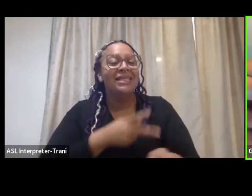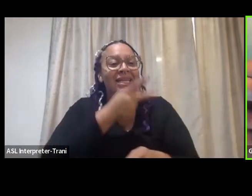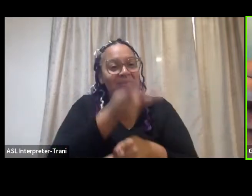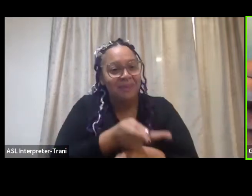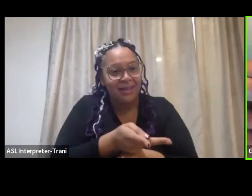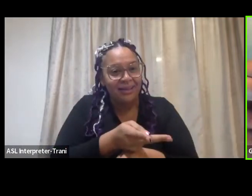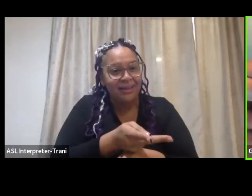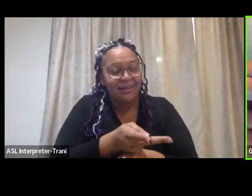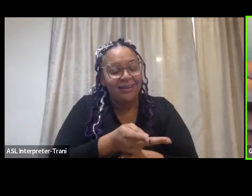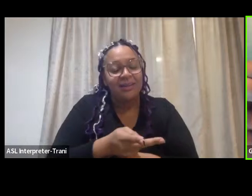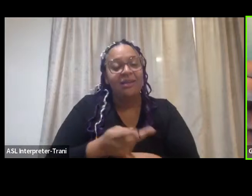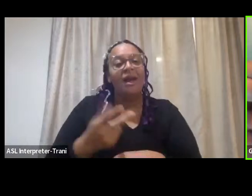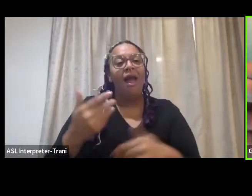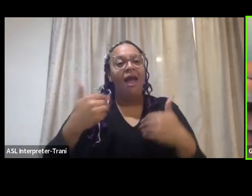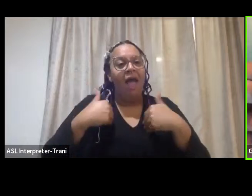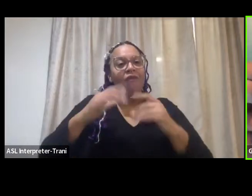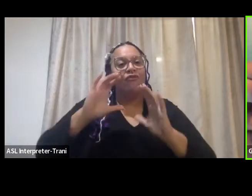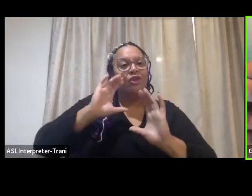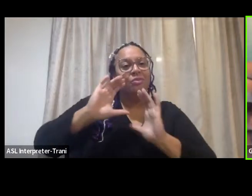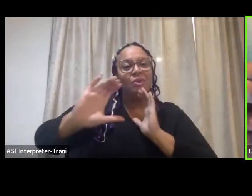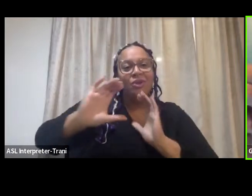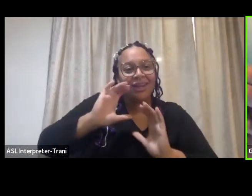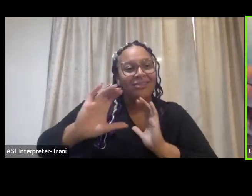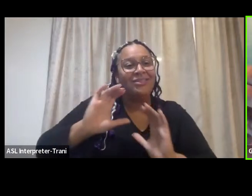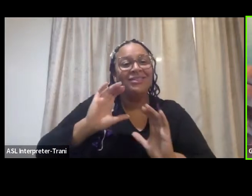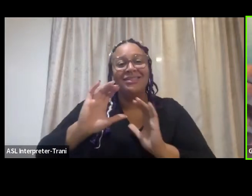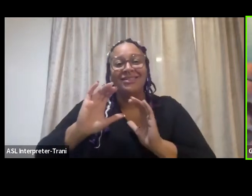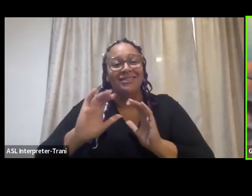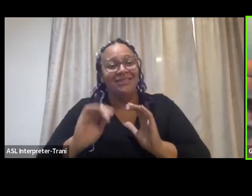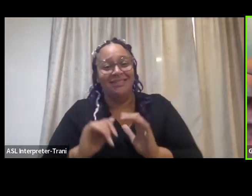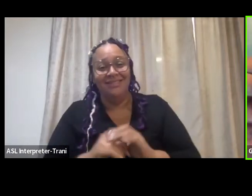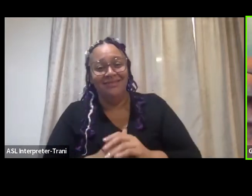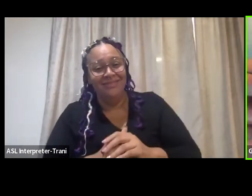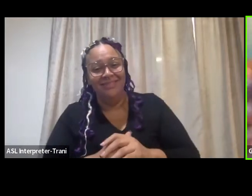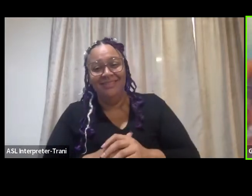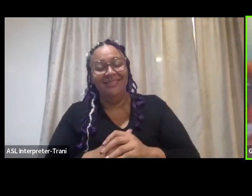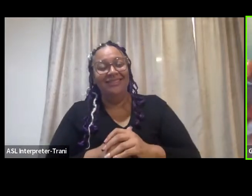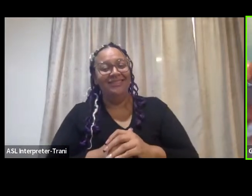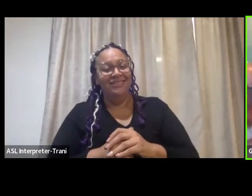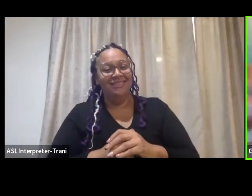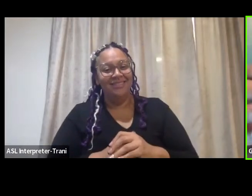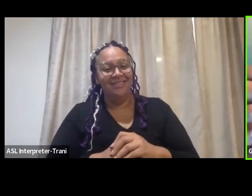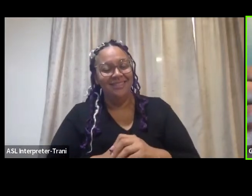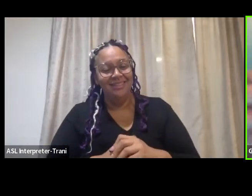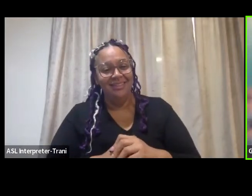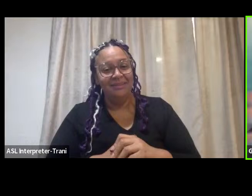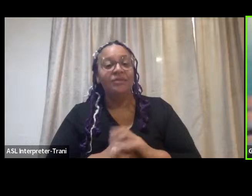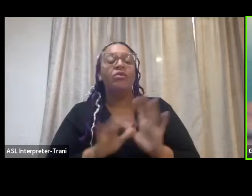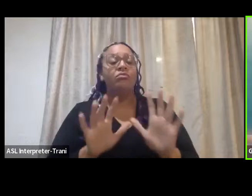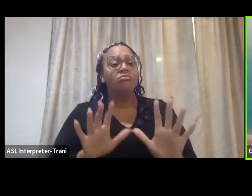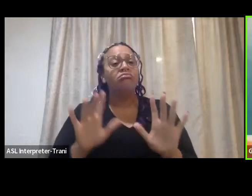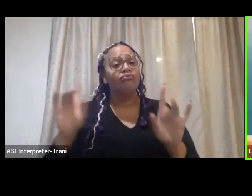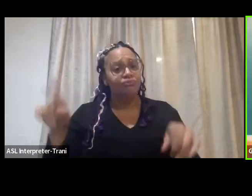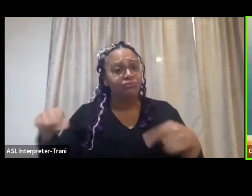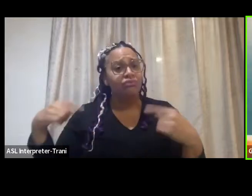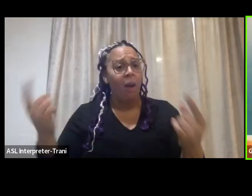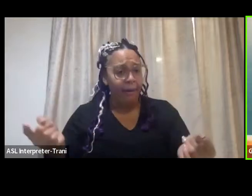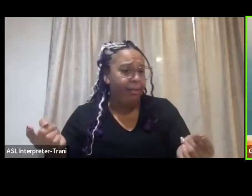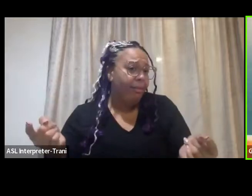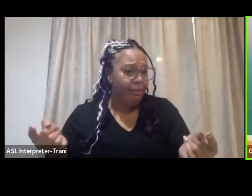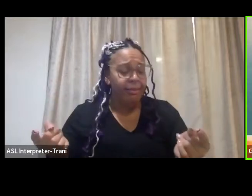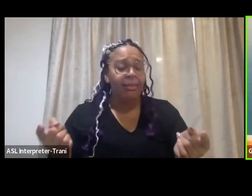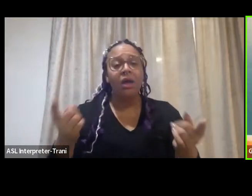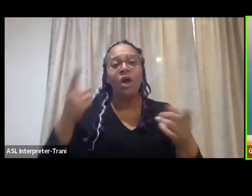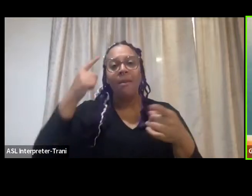have communication here. So after or while,